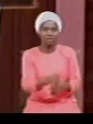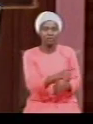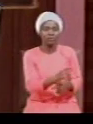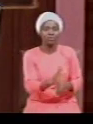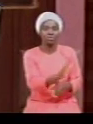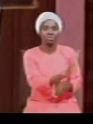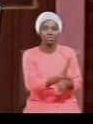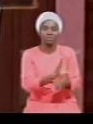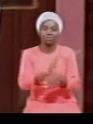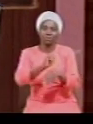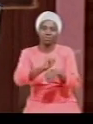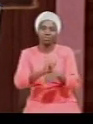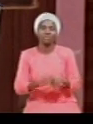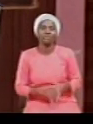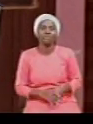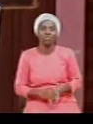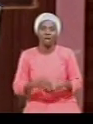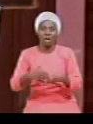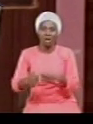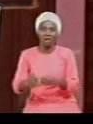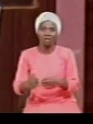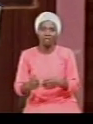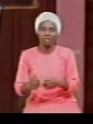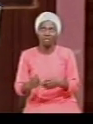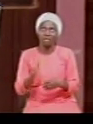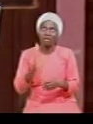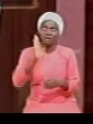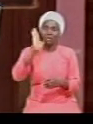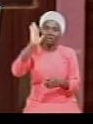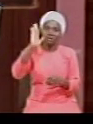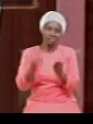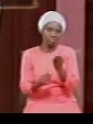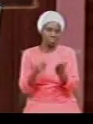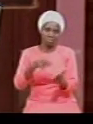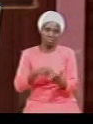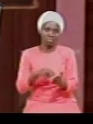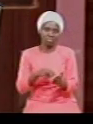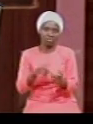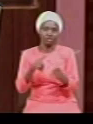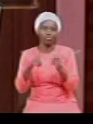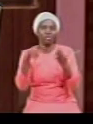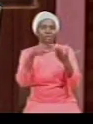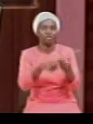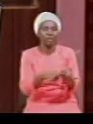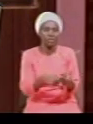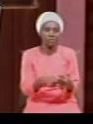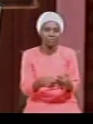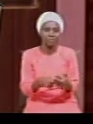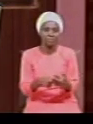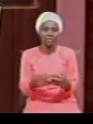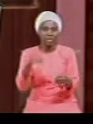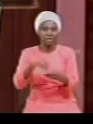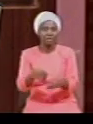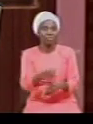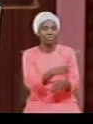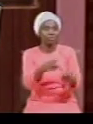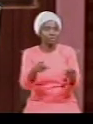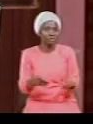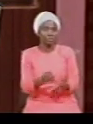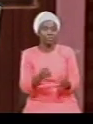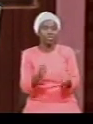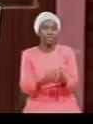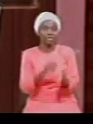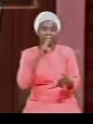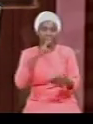and temples after his resurrection to appear in those places that are made